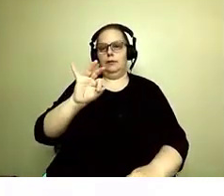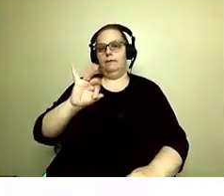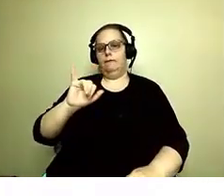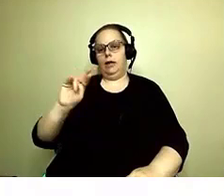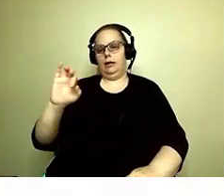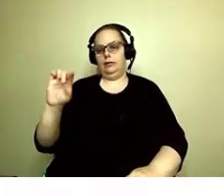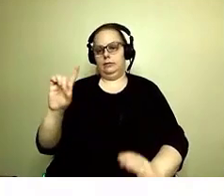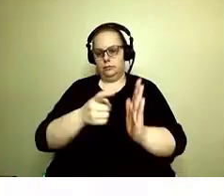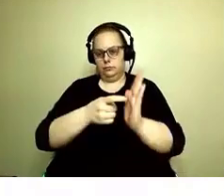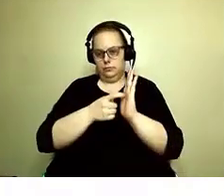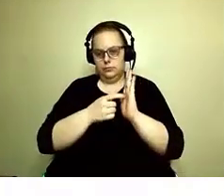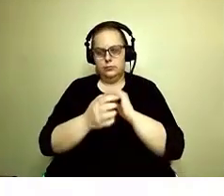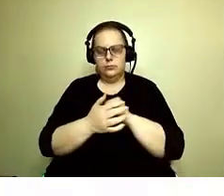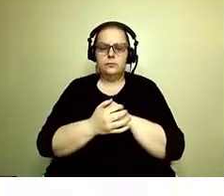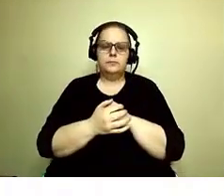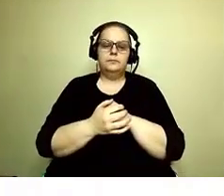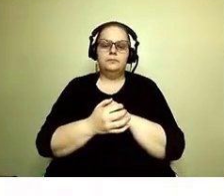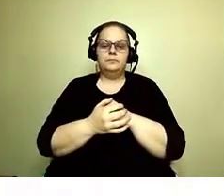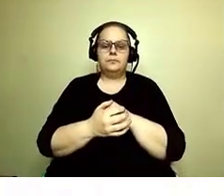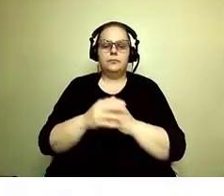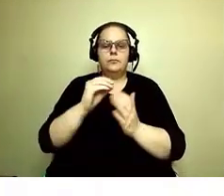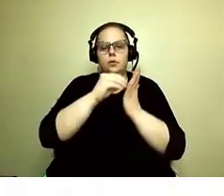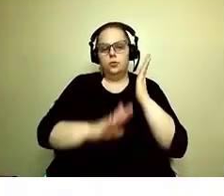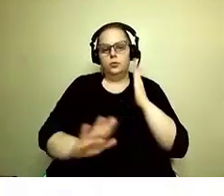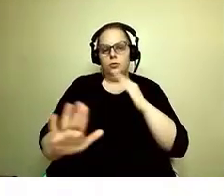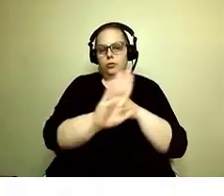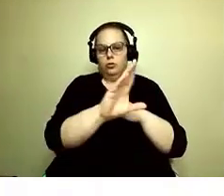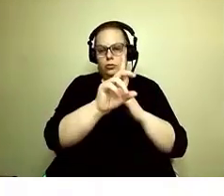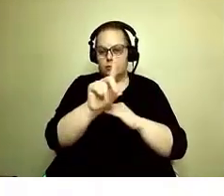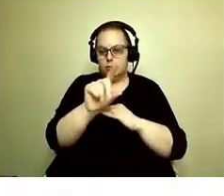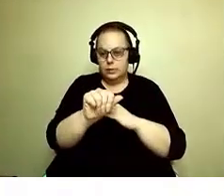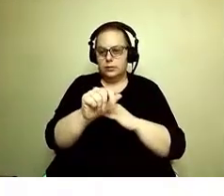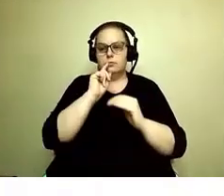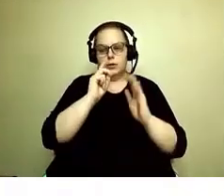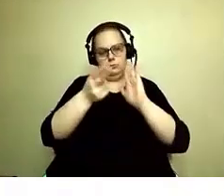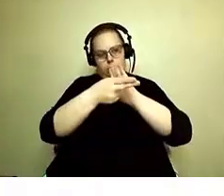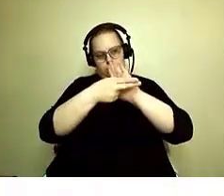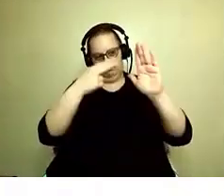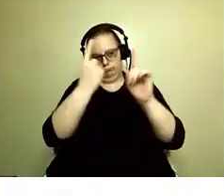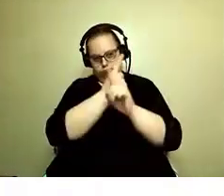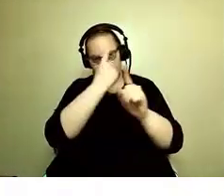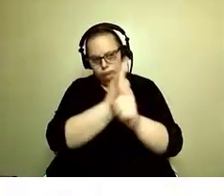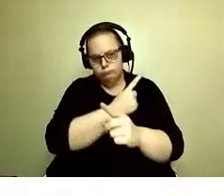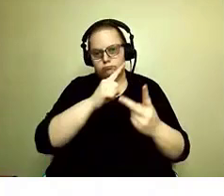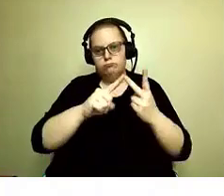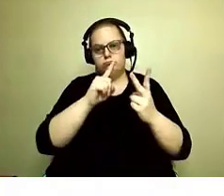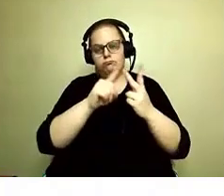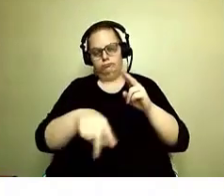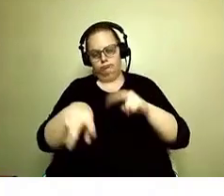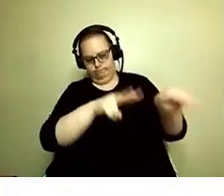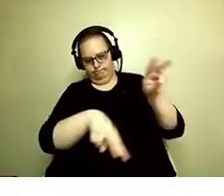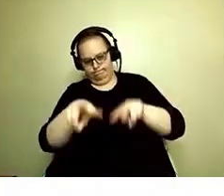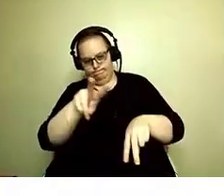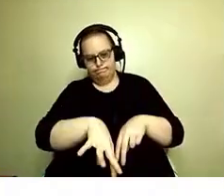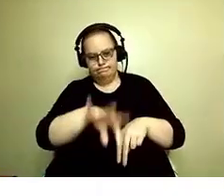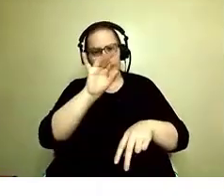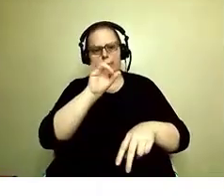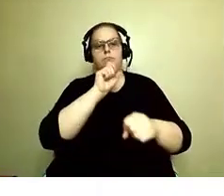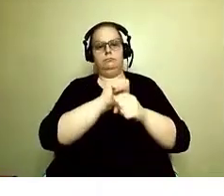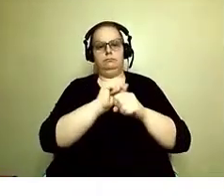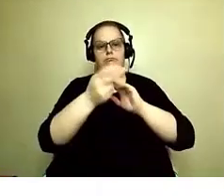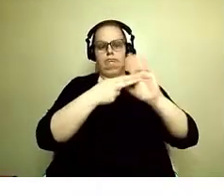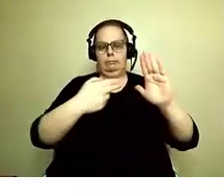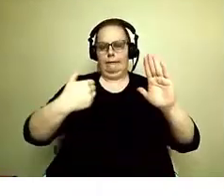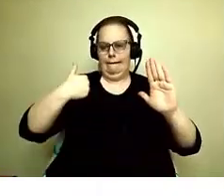disabilities have to be appropriately identified. They have to be located, evaluated, and identified. And that's part of the